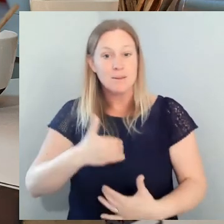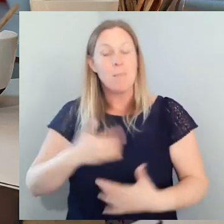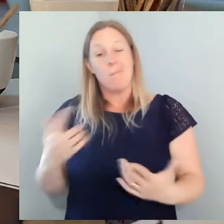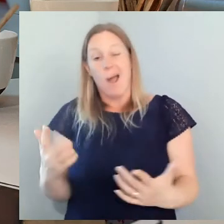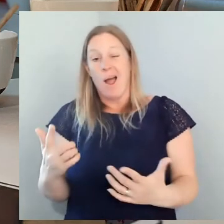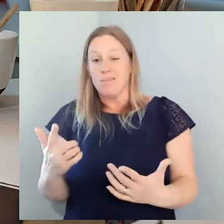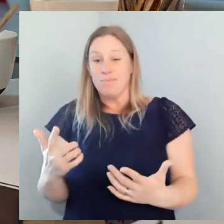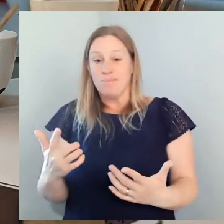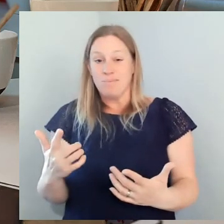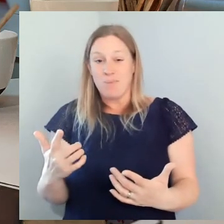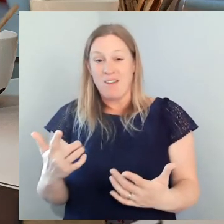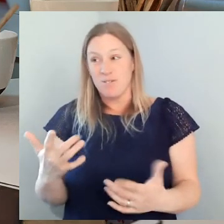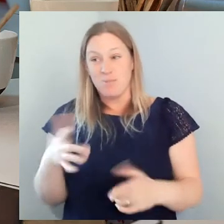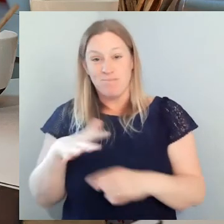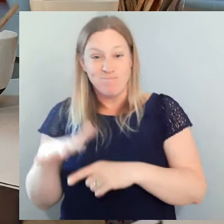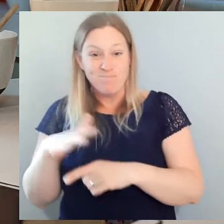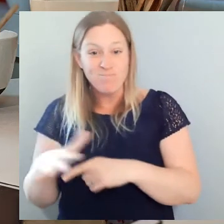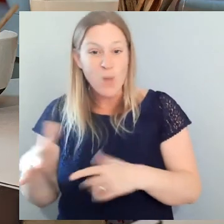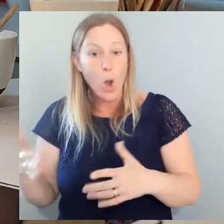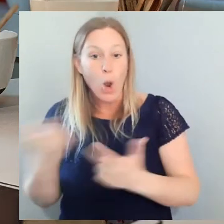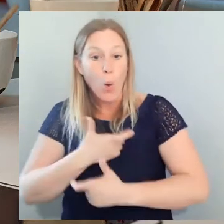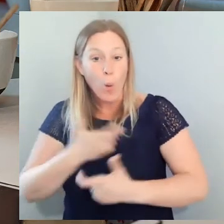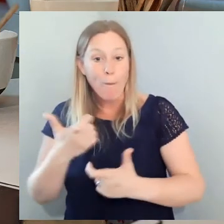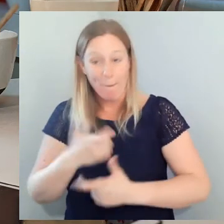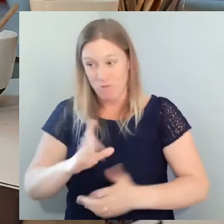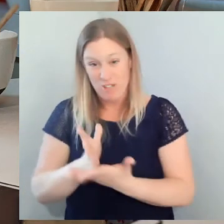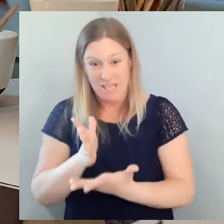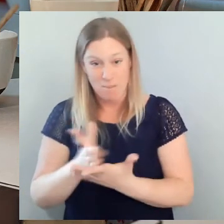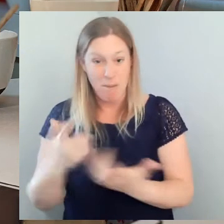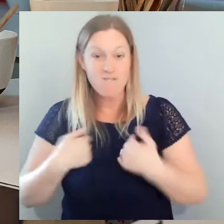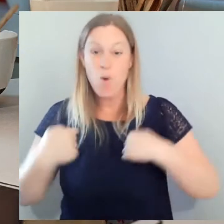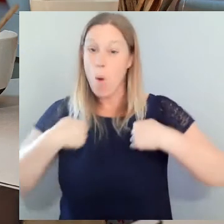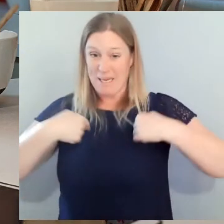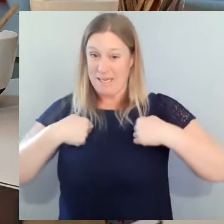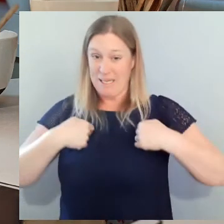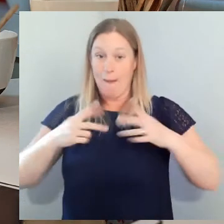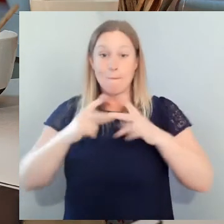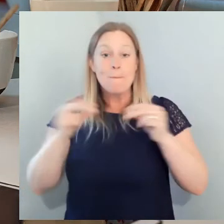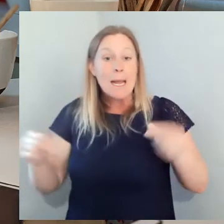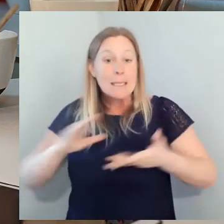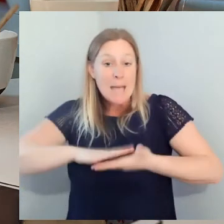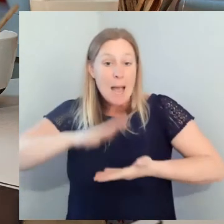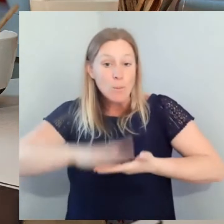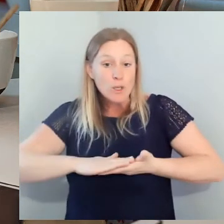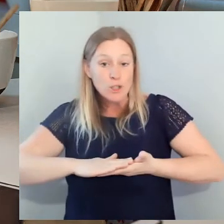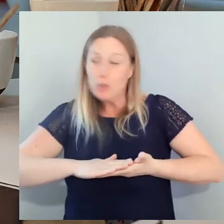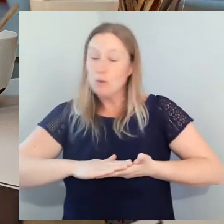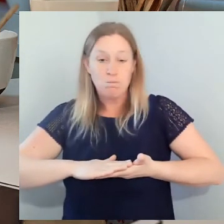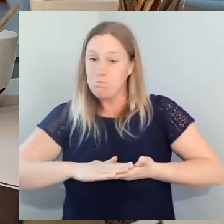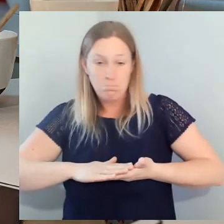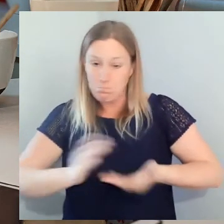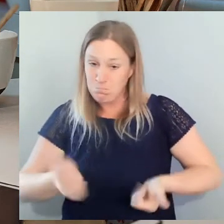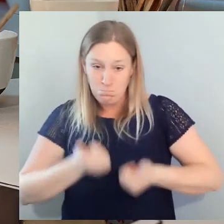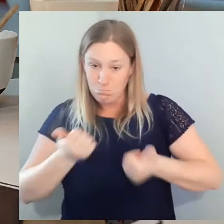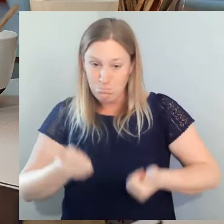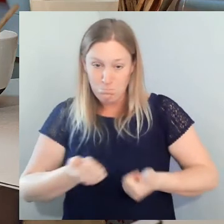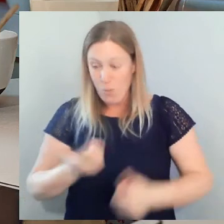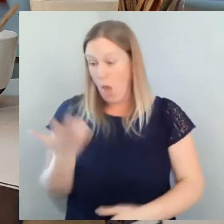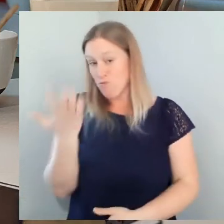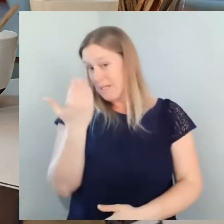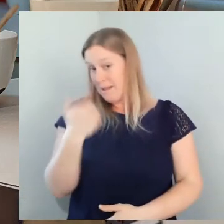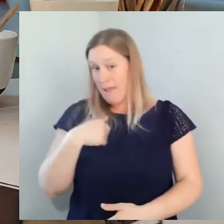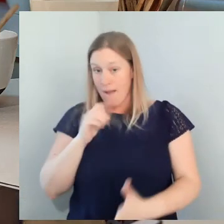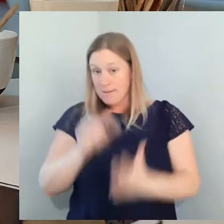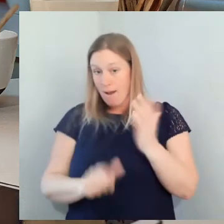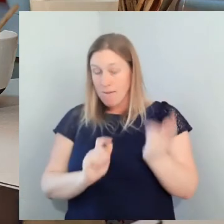for irony in the humours. But sadly, no bacon sarnies for me at the moment, as very